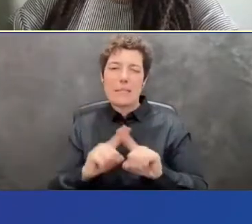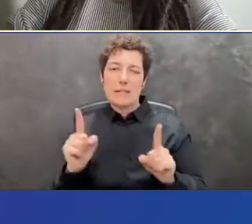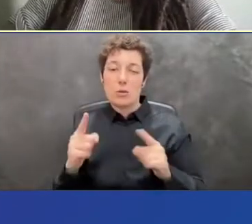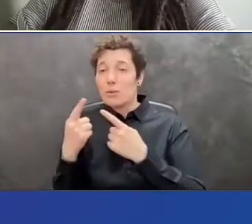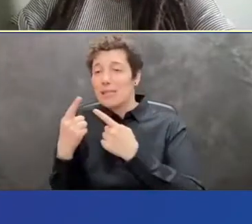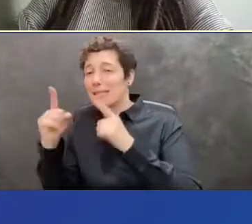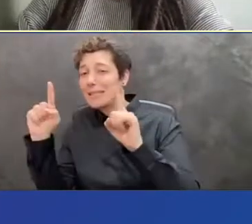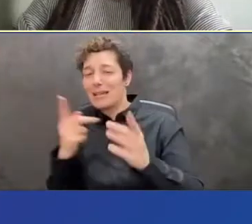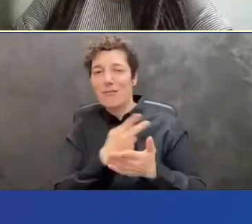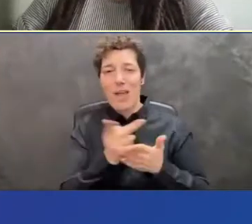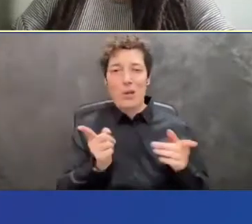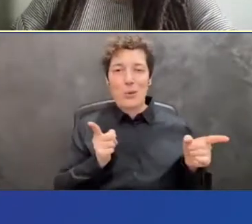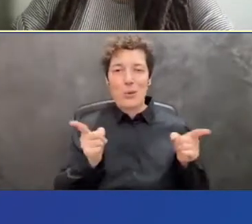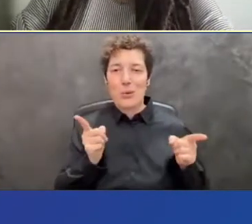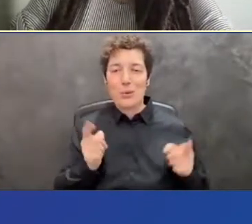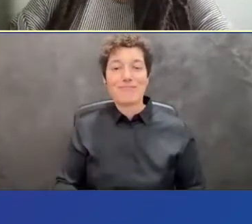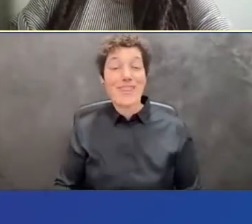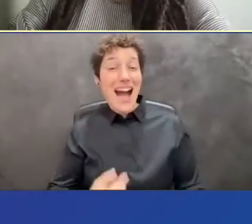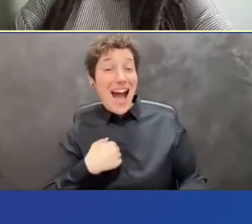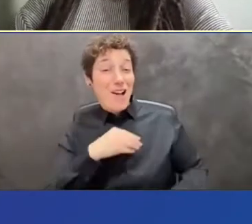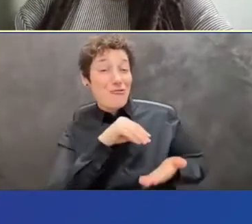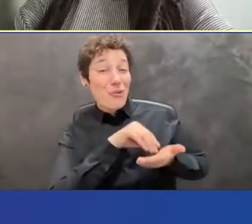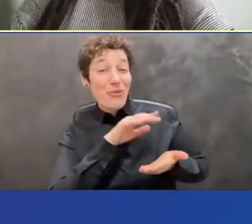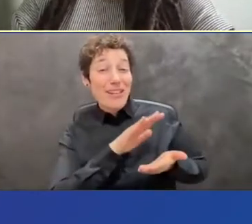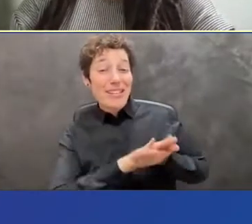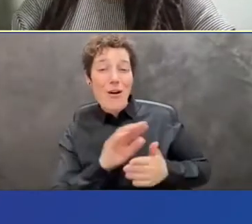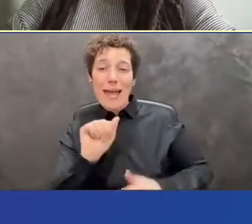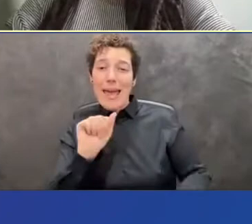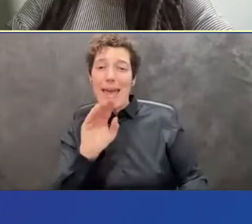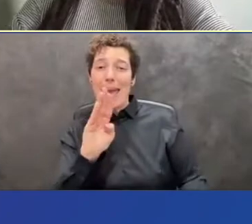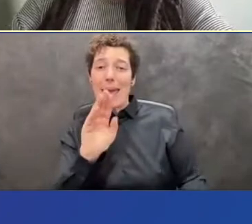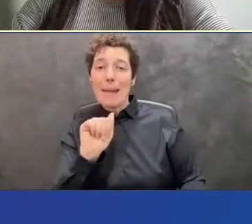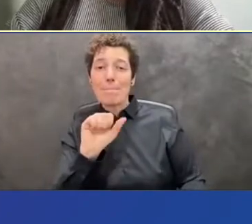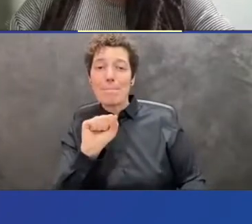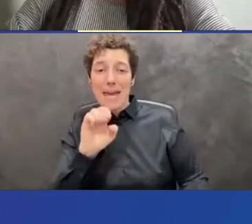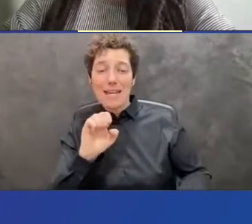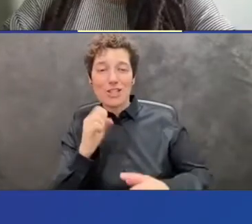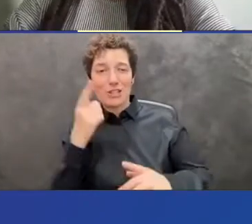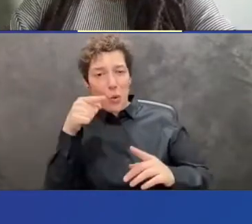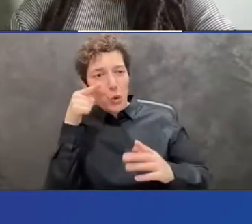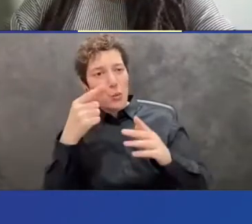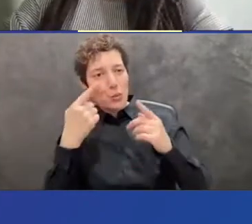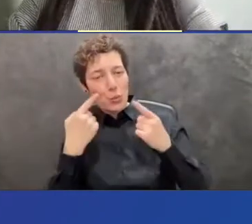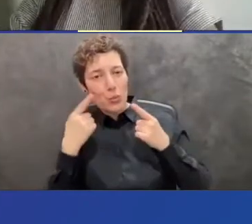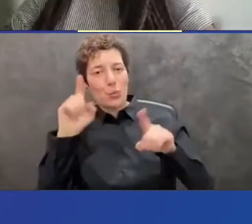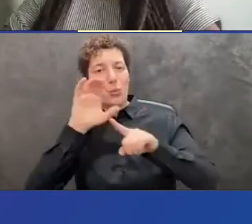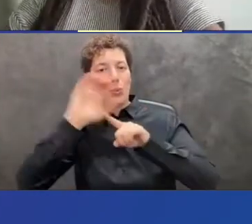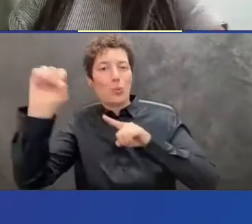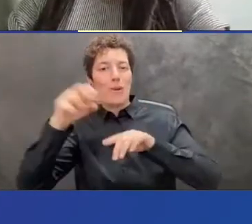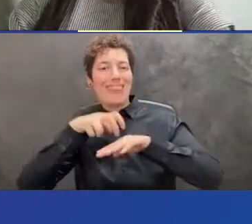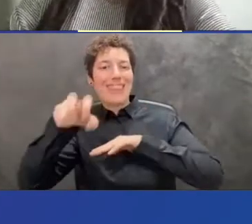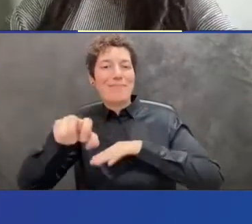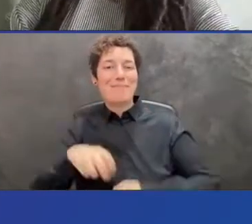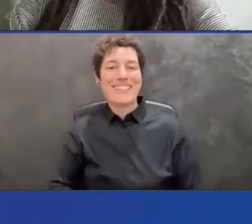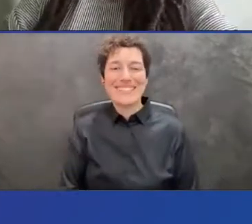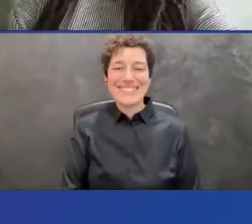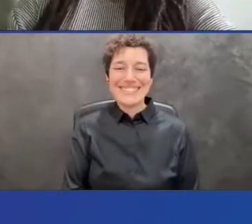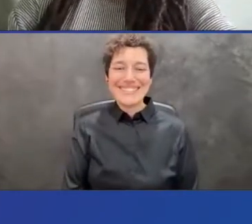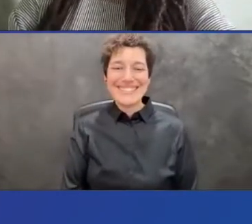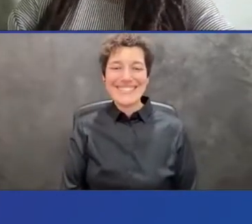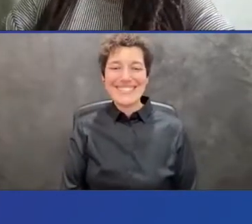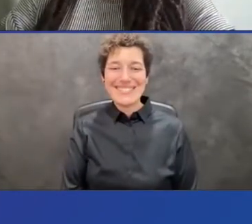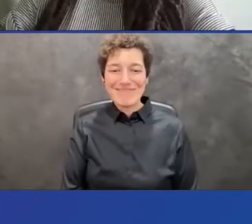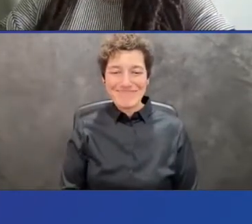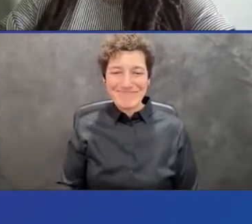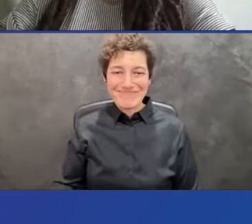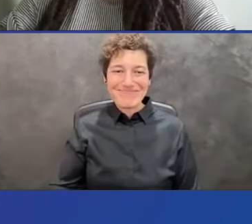I just wrote that down, Janet, a base from which to leap. That was really great and really helpful. I wrote that down too. Yeah. Next time I'm